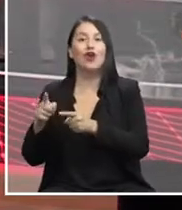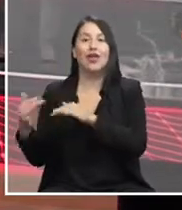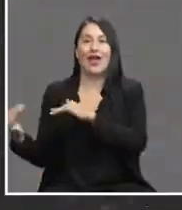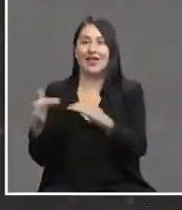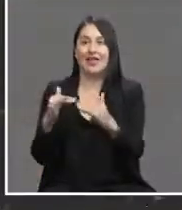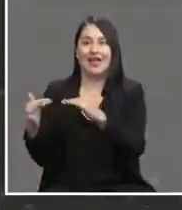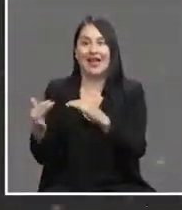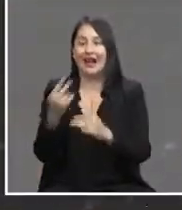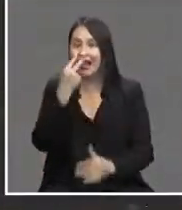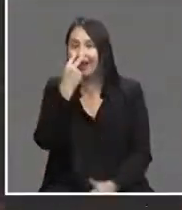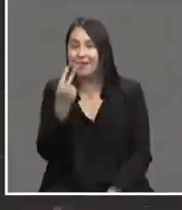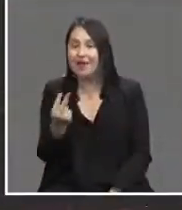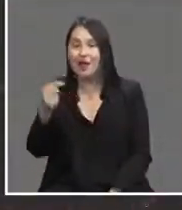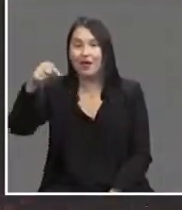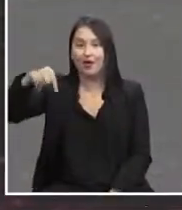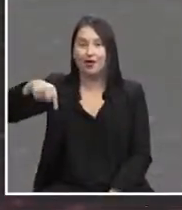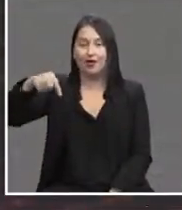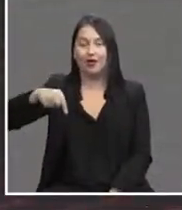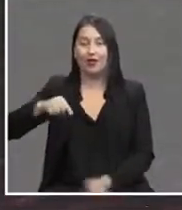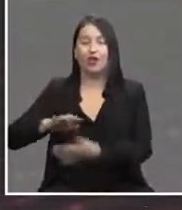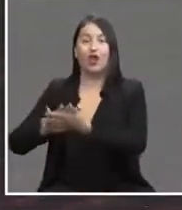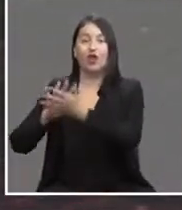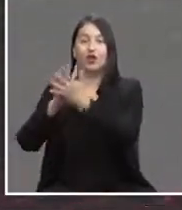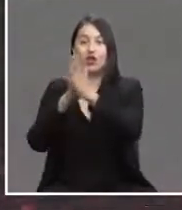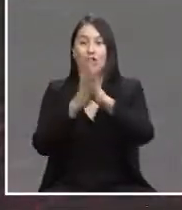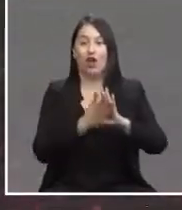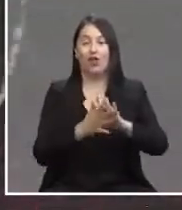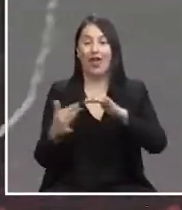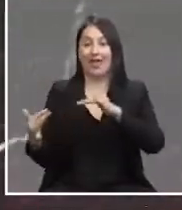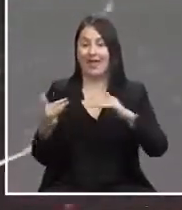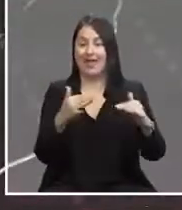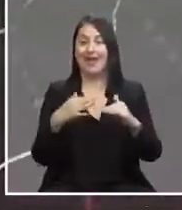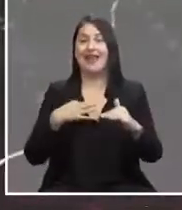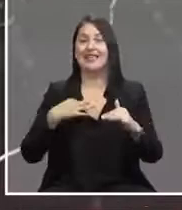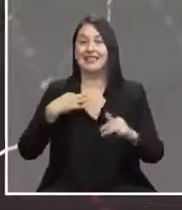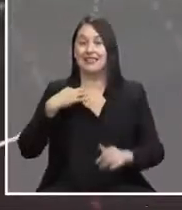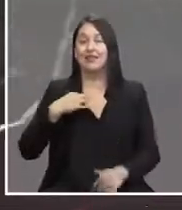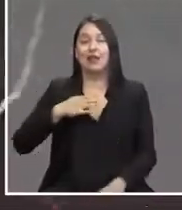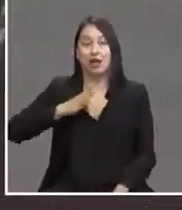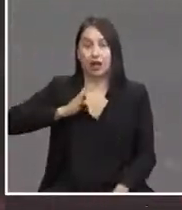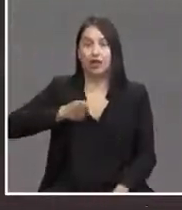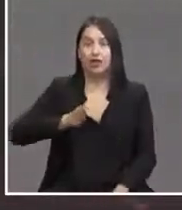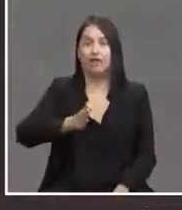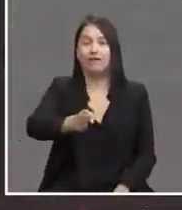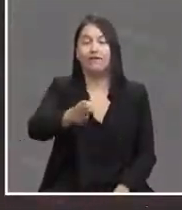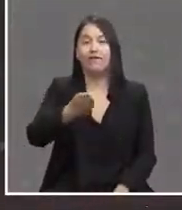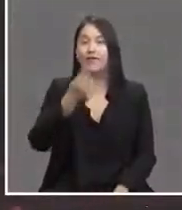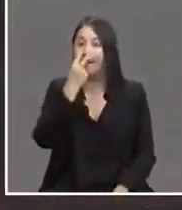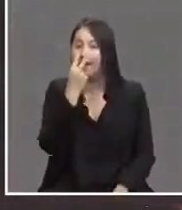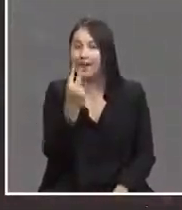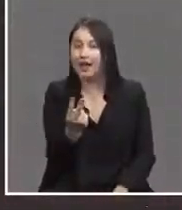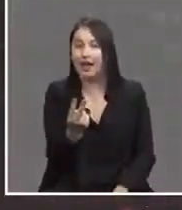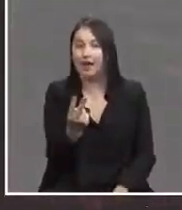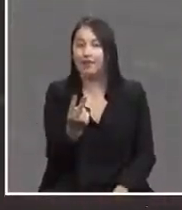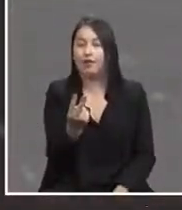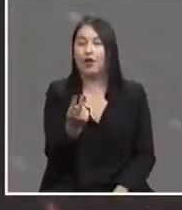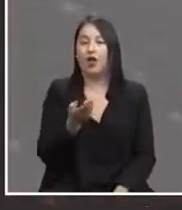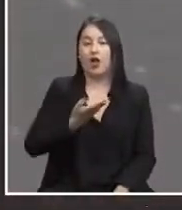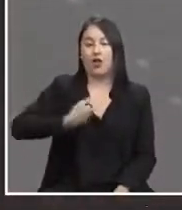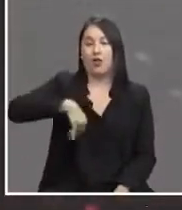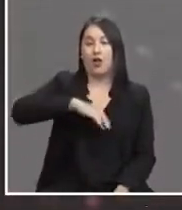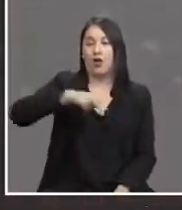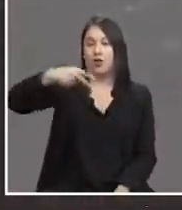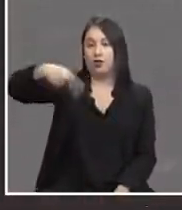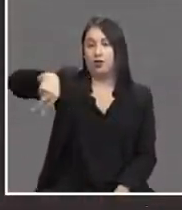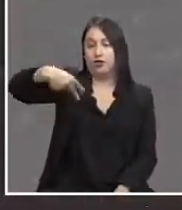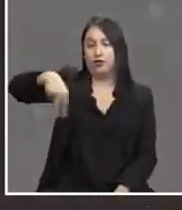wars that we still observe today, the thing that our medias, our news tell us maybe every night. Yes,